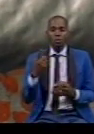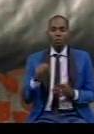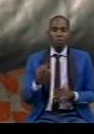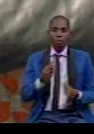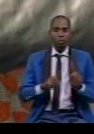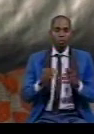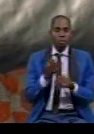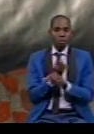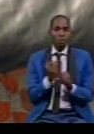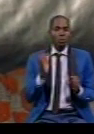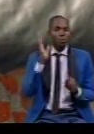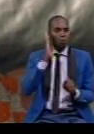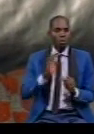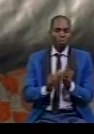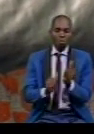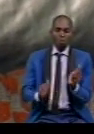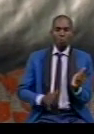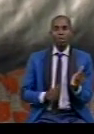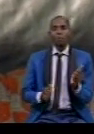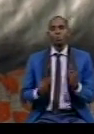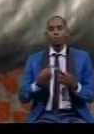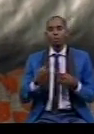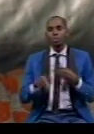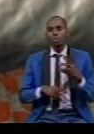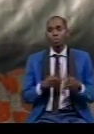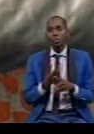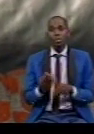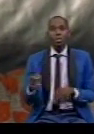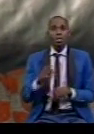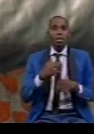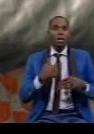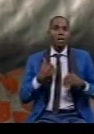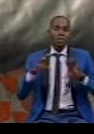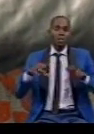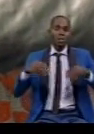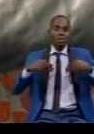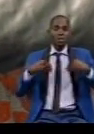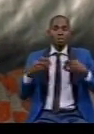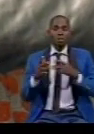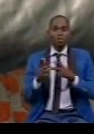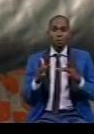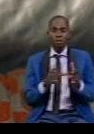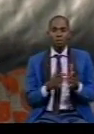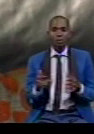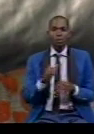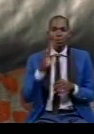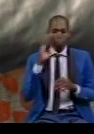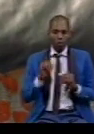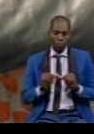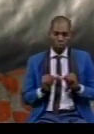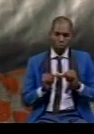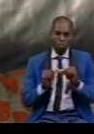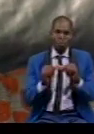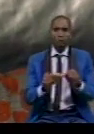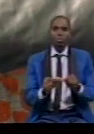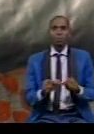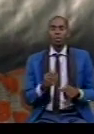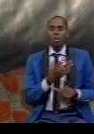scorpions and over all the power of the enemy. And the